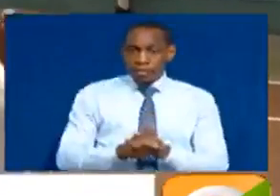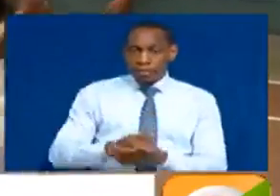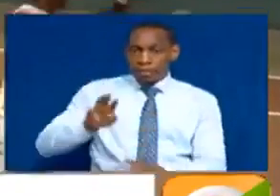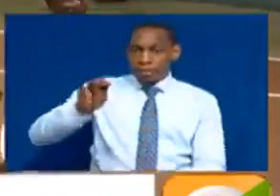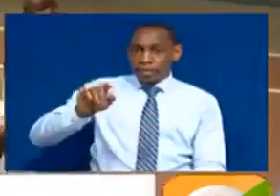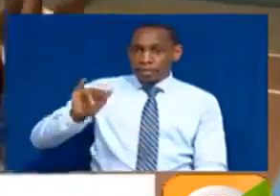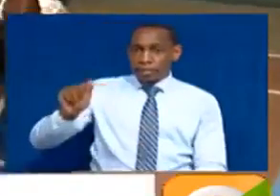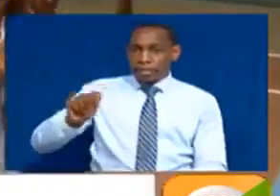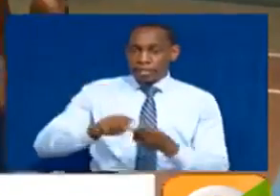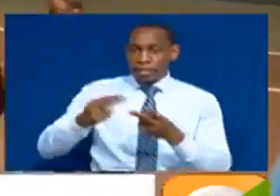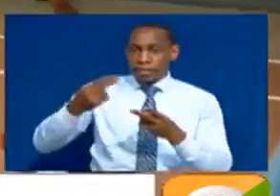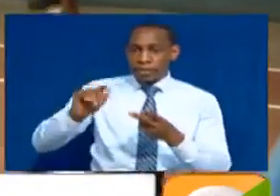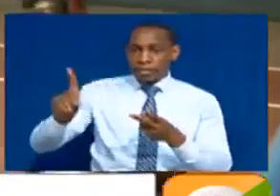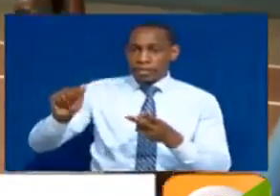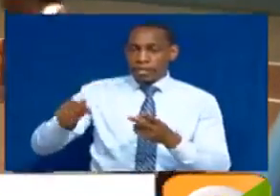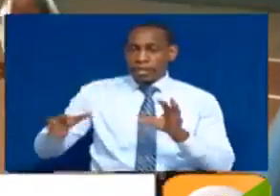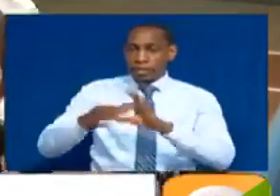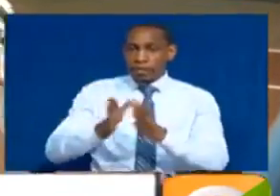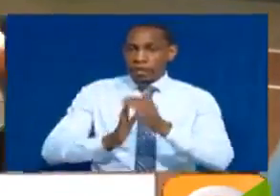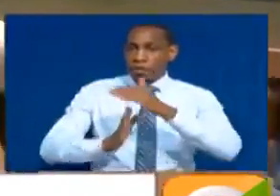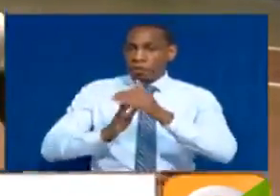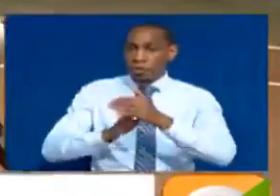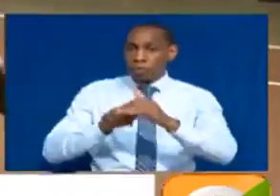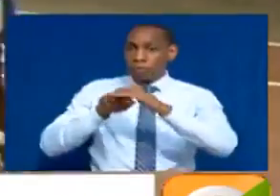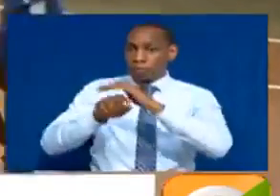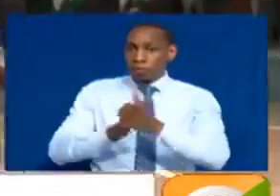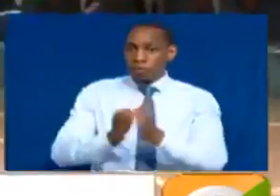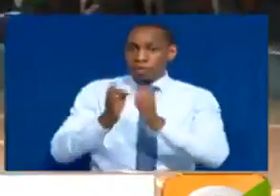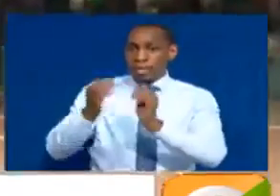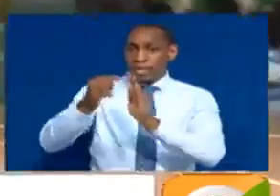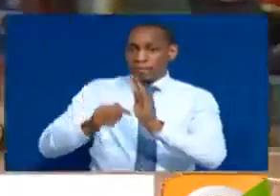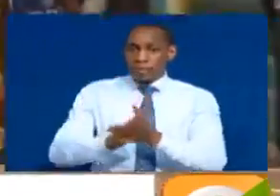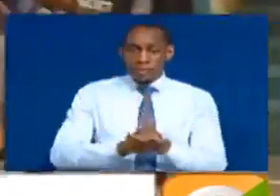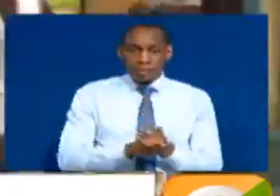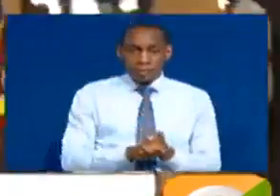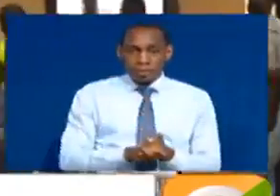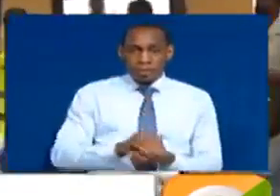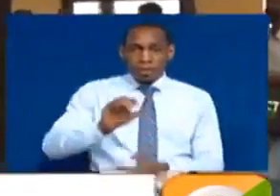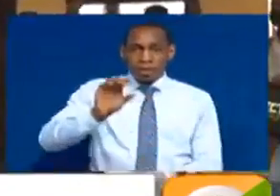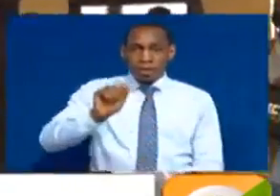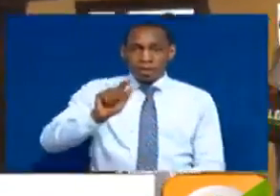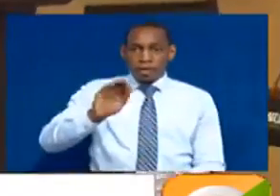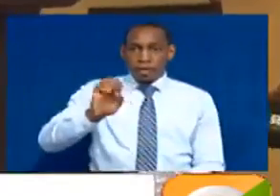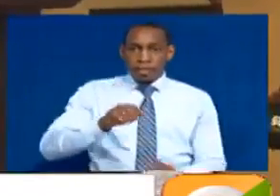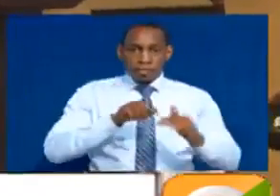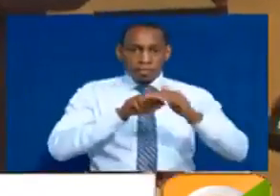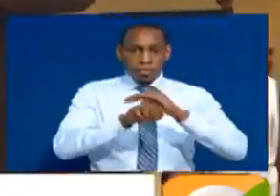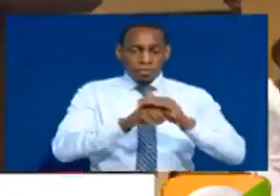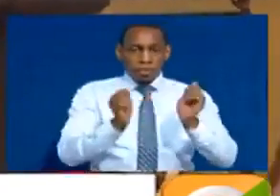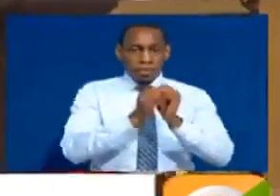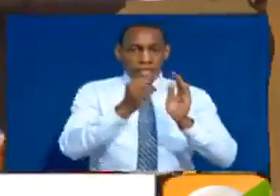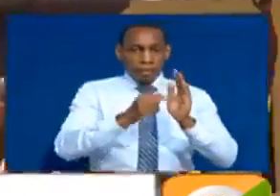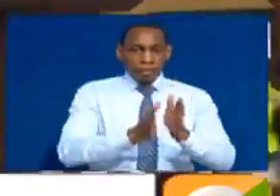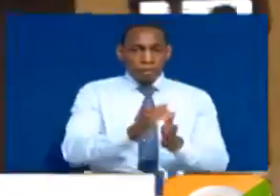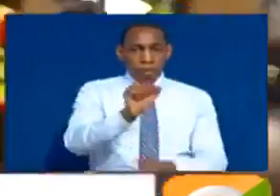Medina Okot and Hilda Indasi were the joint match top scorers with 13 points, while Cyclia Atieno managed 10 points